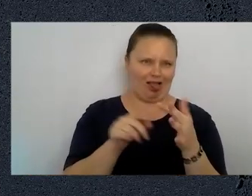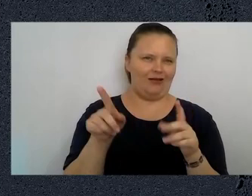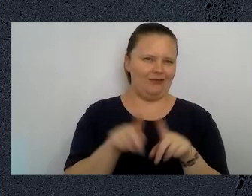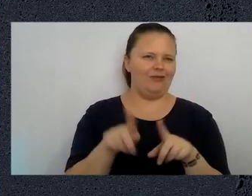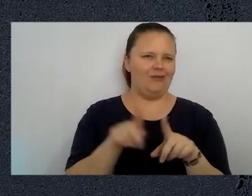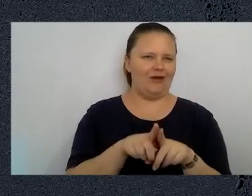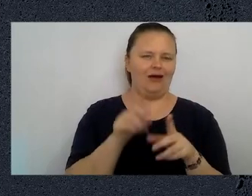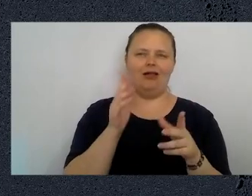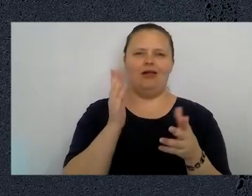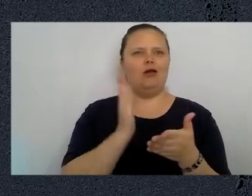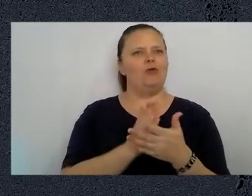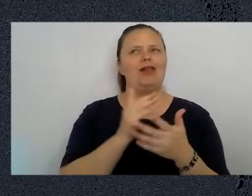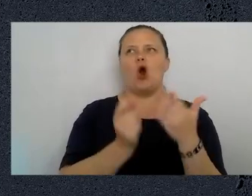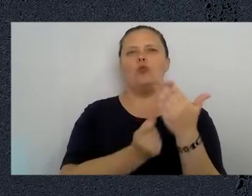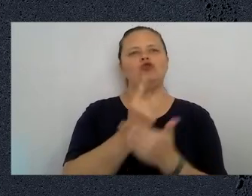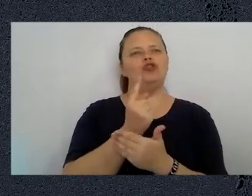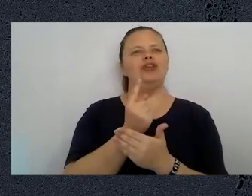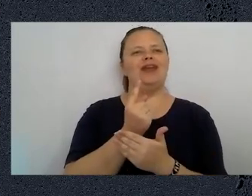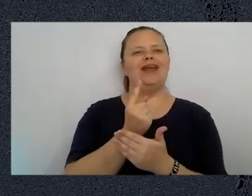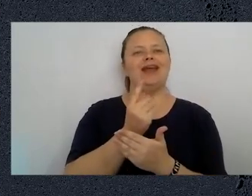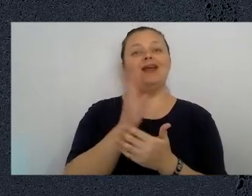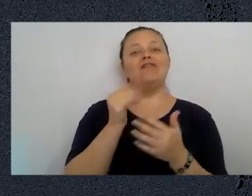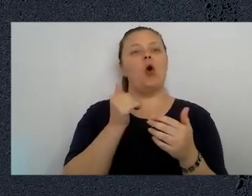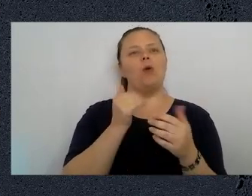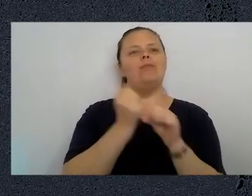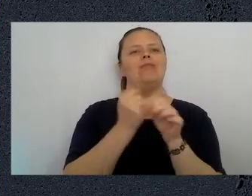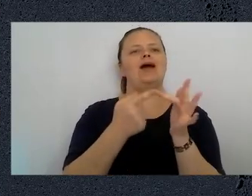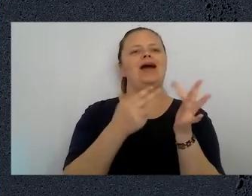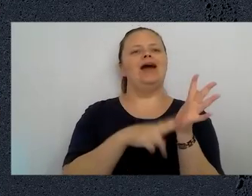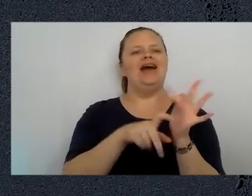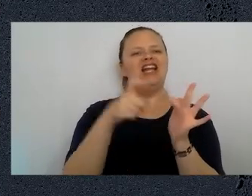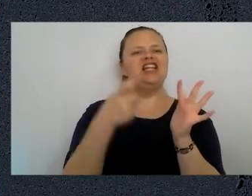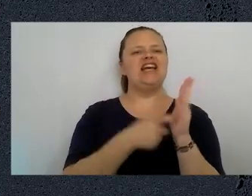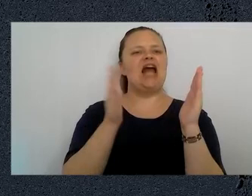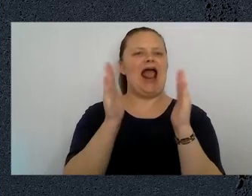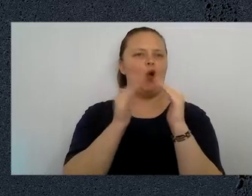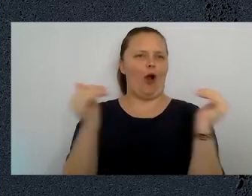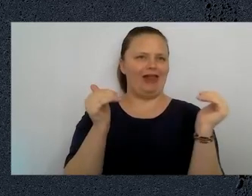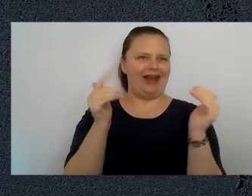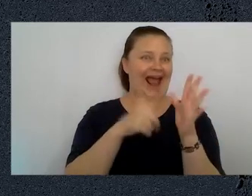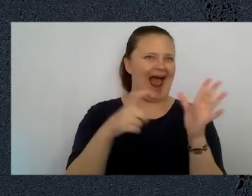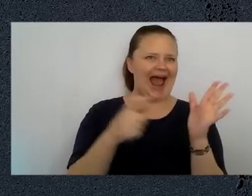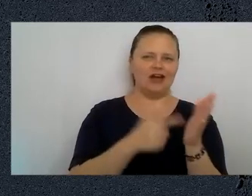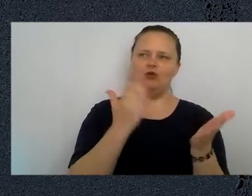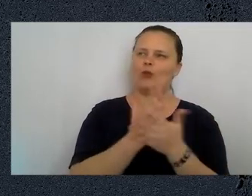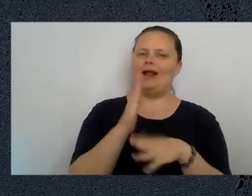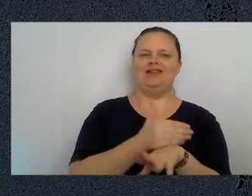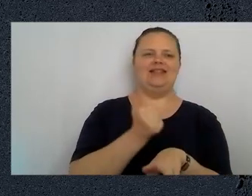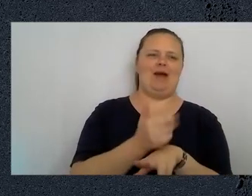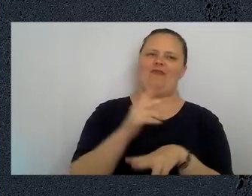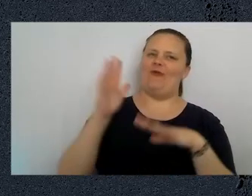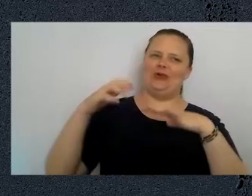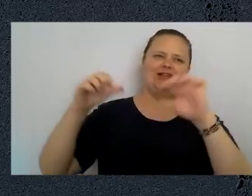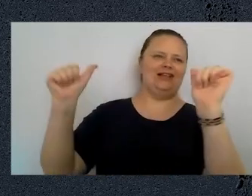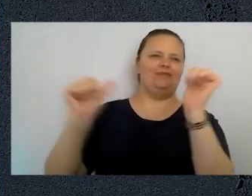offered by the Gender Equality Act really set us up for success. So there's a lot of movement already on the Women in